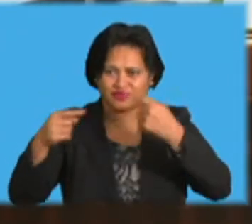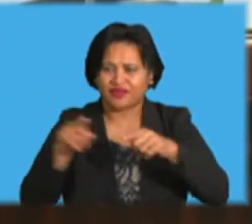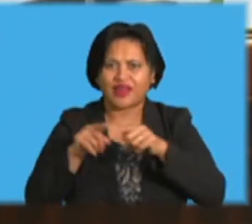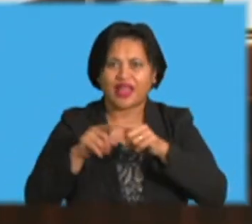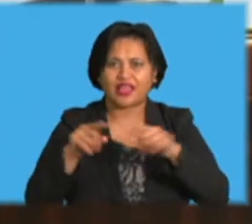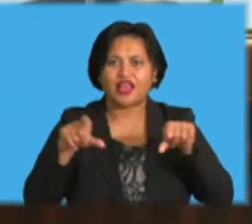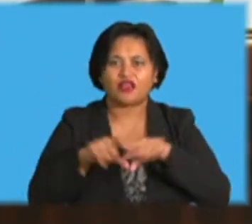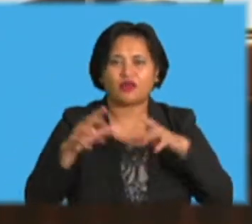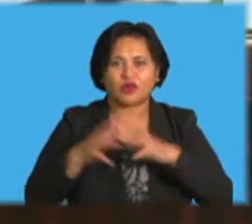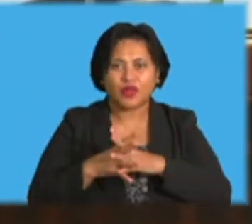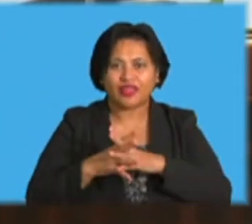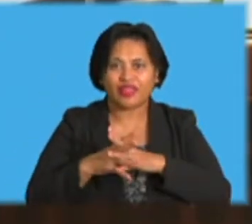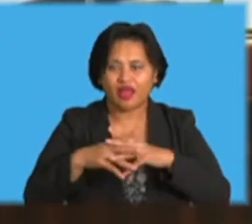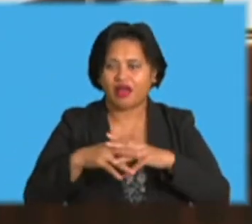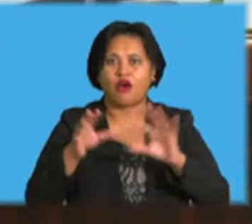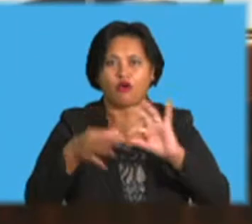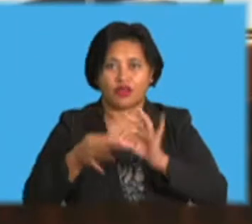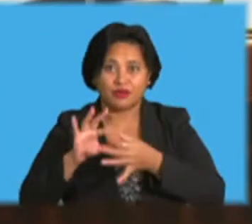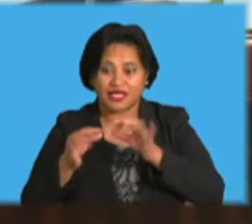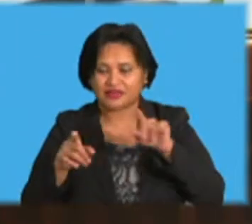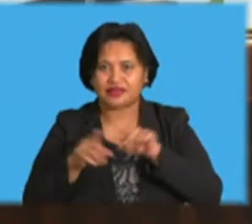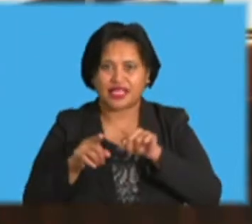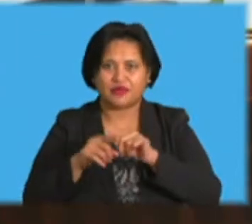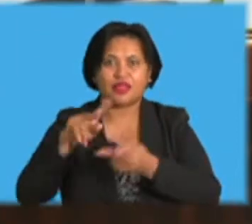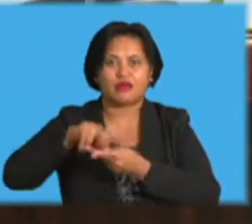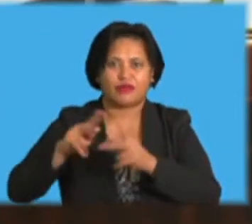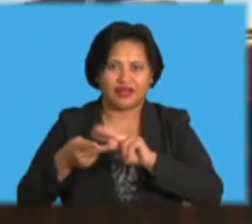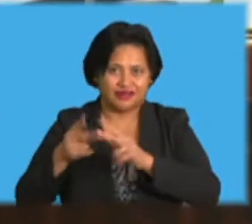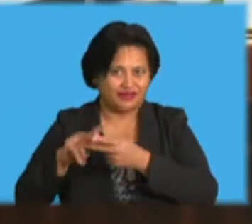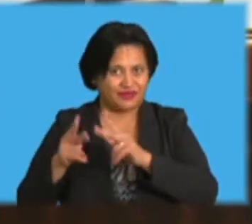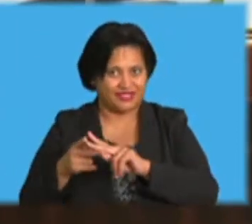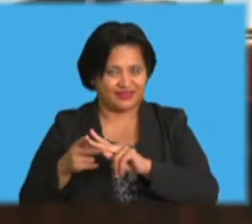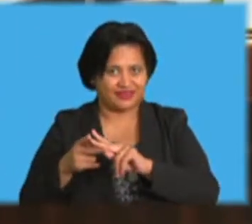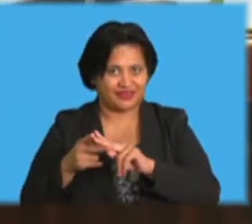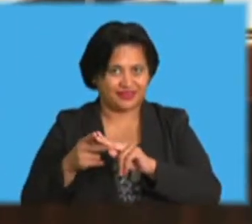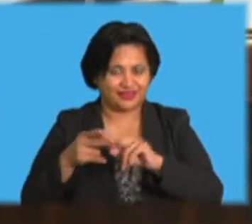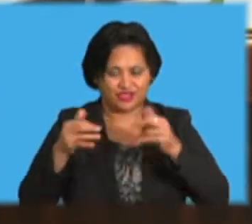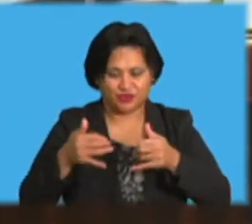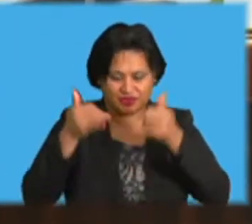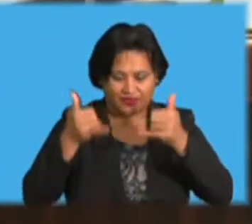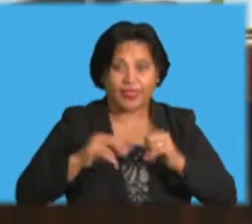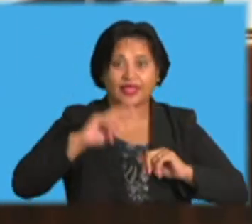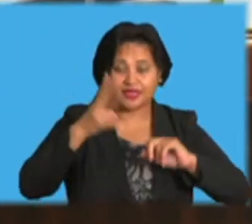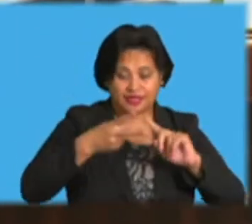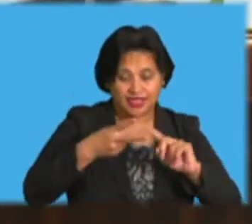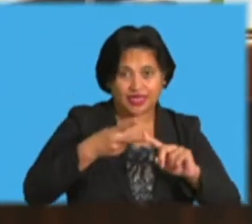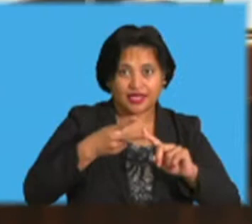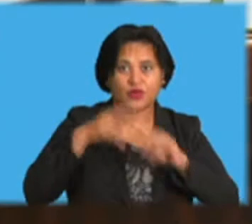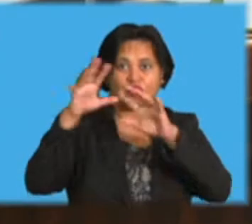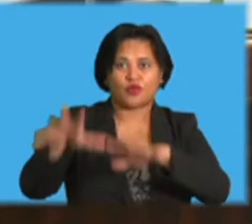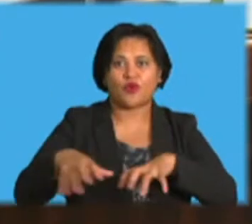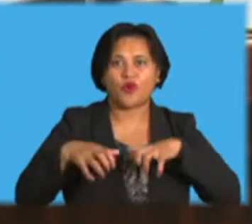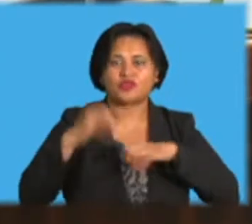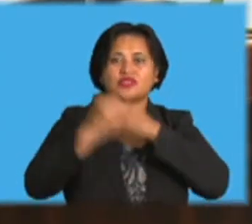the Paralympic Games and the World Championships. The second funding is hosting of international tournament. It